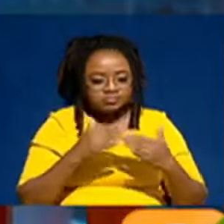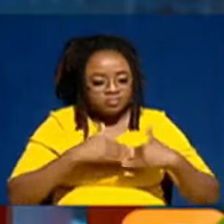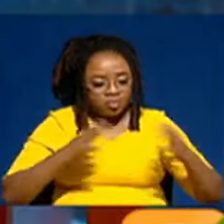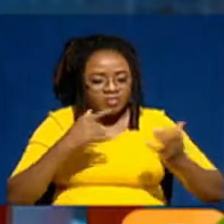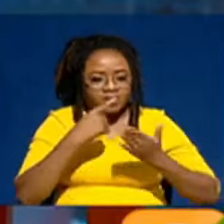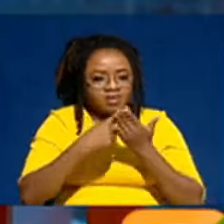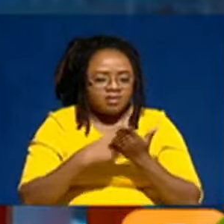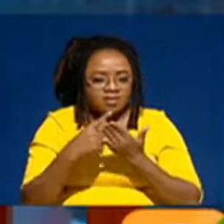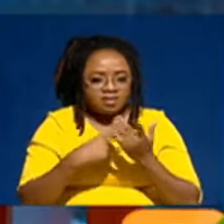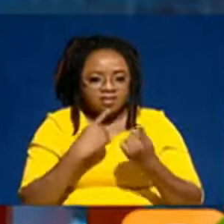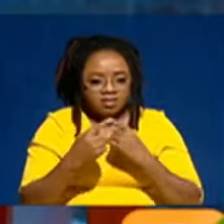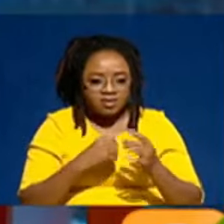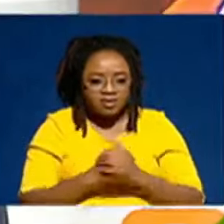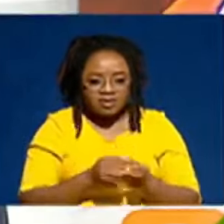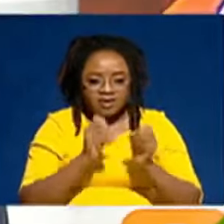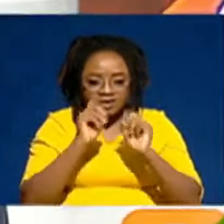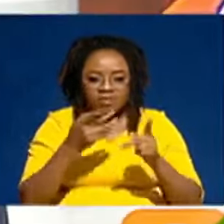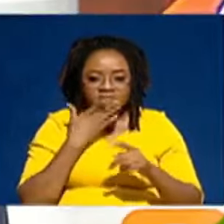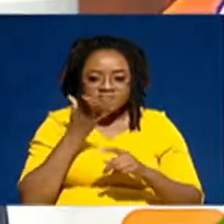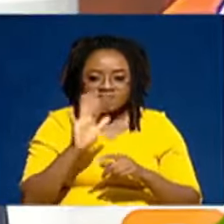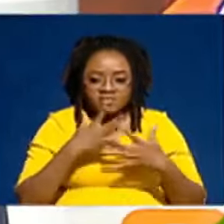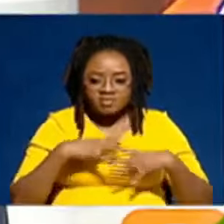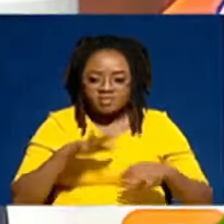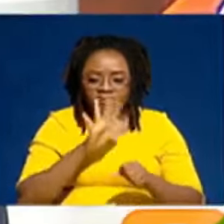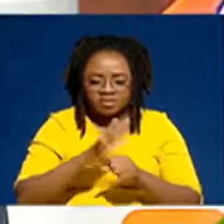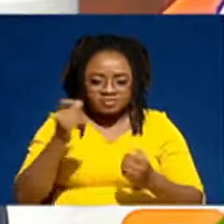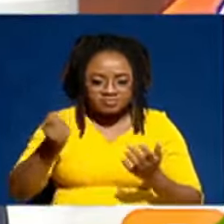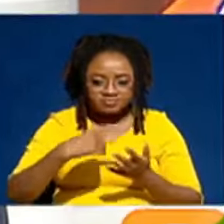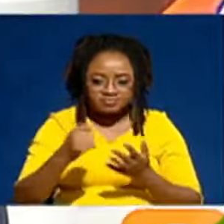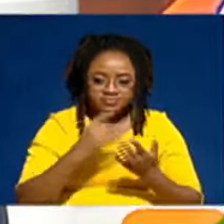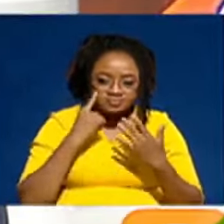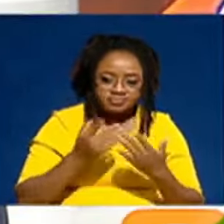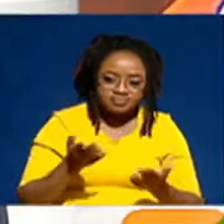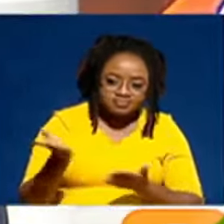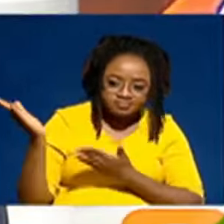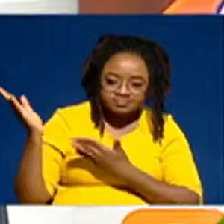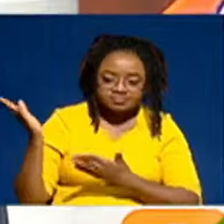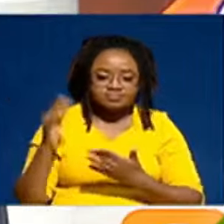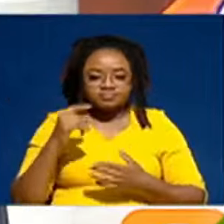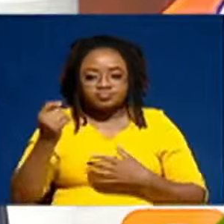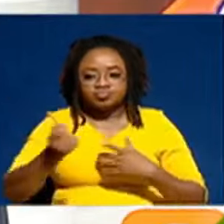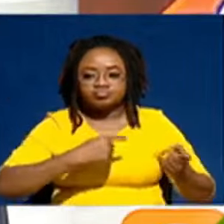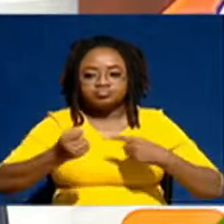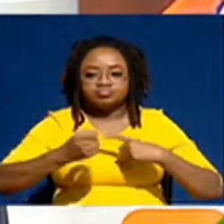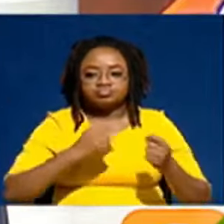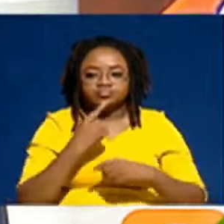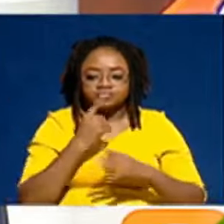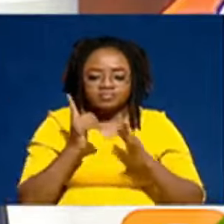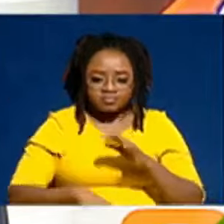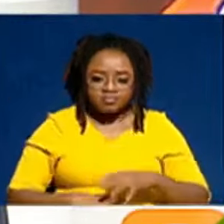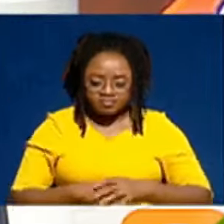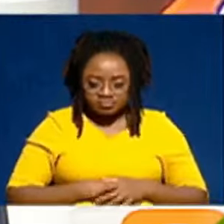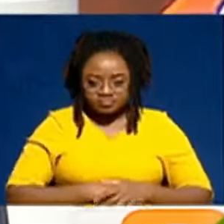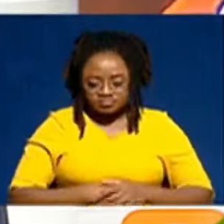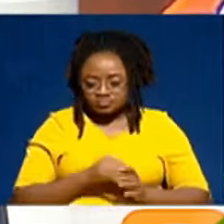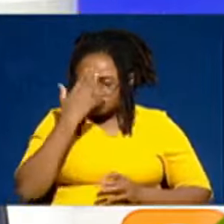Absolutely. Yeah. Folks, there's a lot of feedback coming through, and now I'm going to go to that magic wall over there and see what the folks are saying,